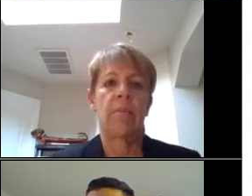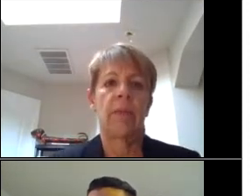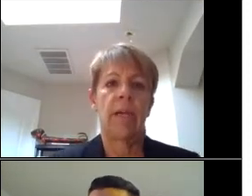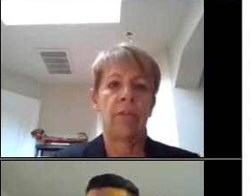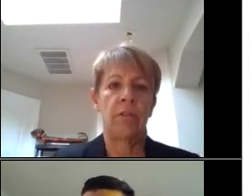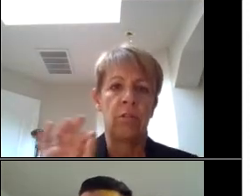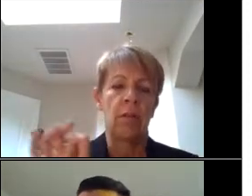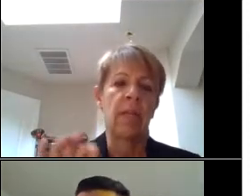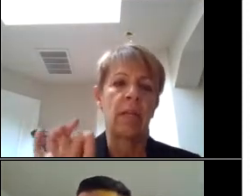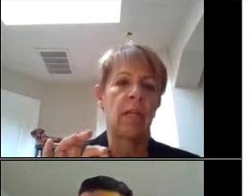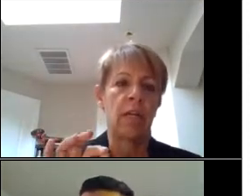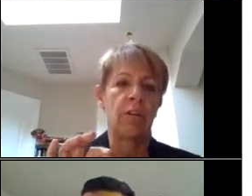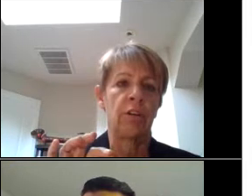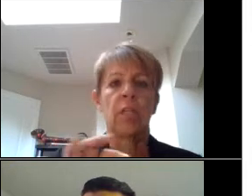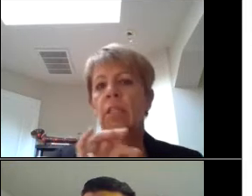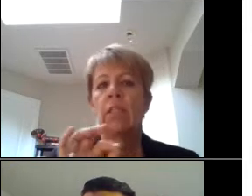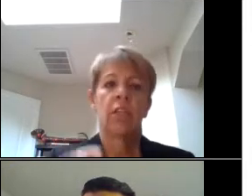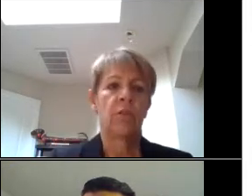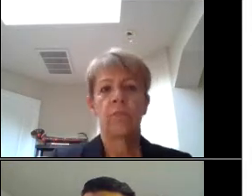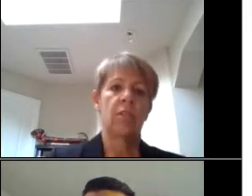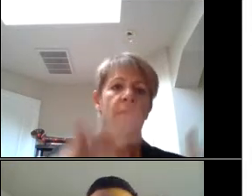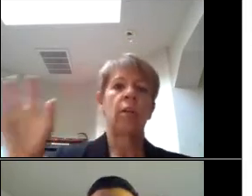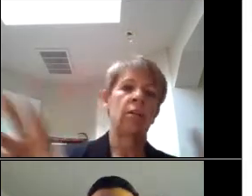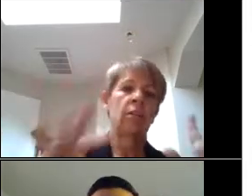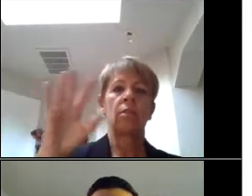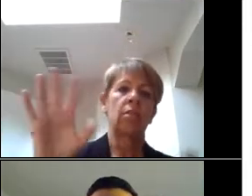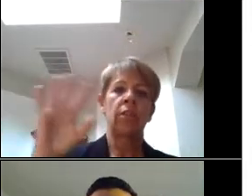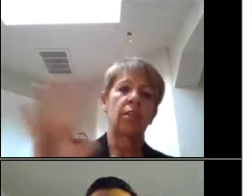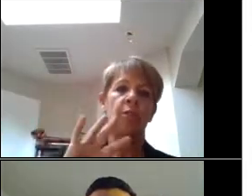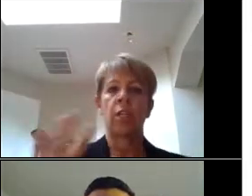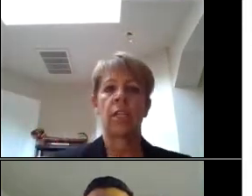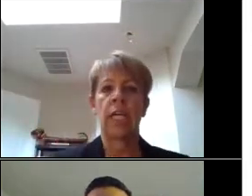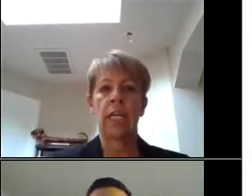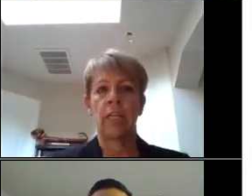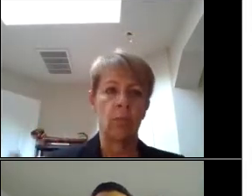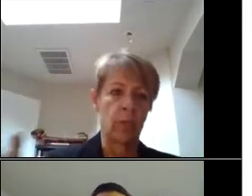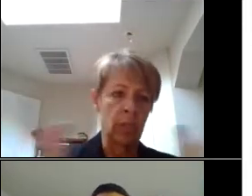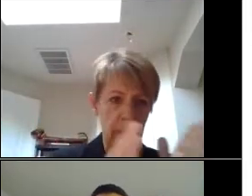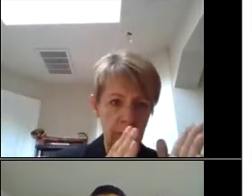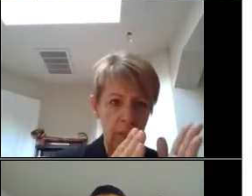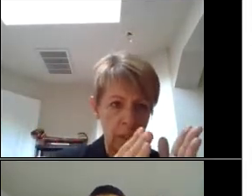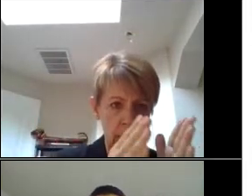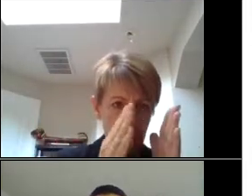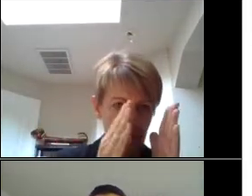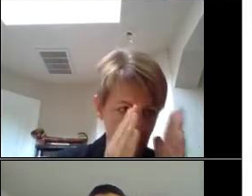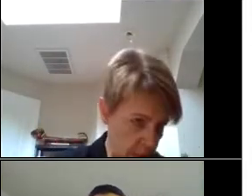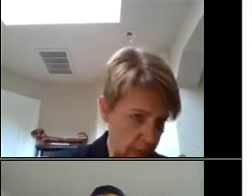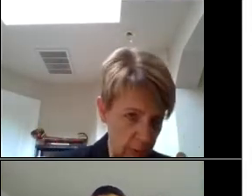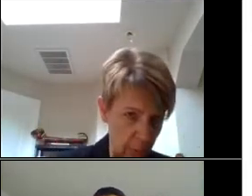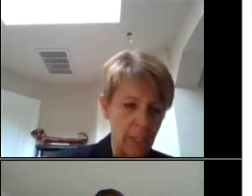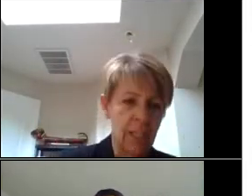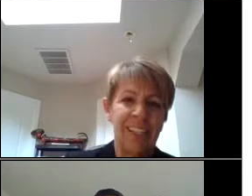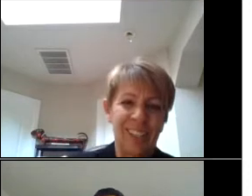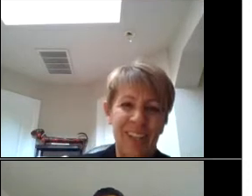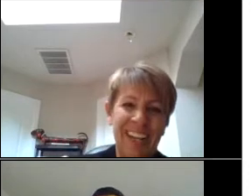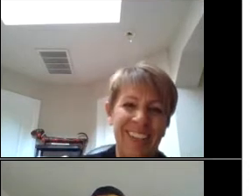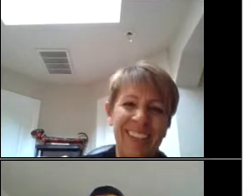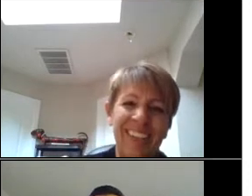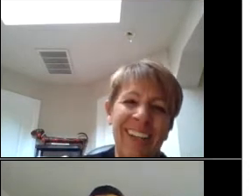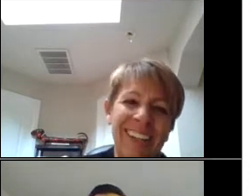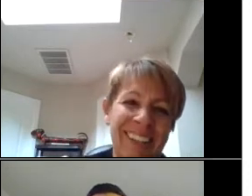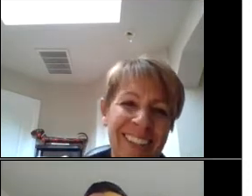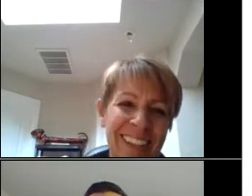areas. I heard, somewhere in Southern California, LA, and then really specifically to the city of Selma.